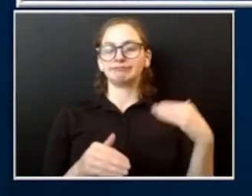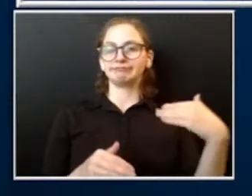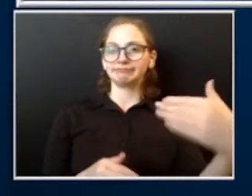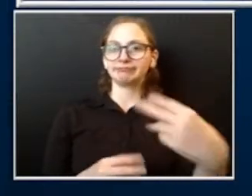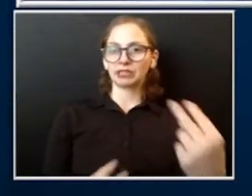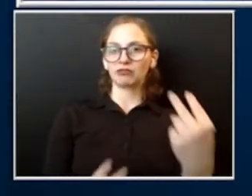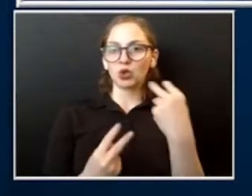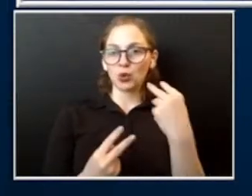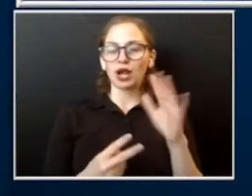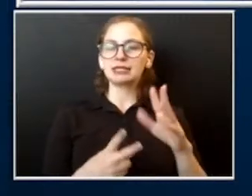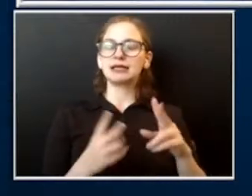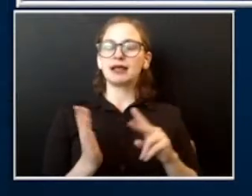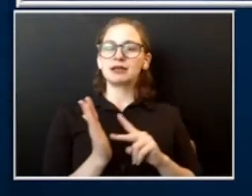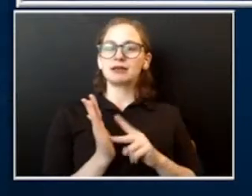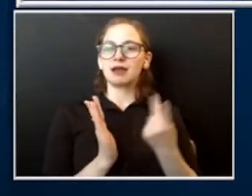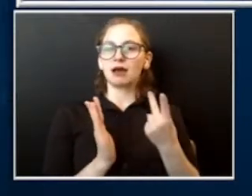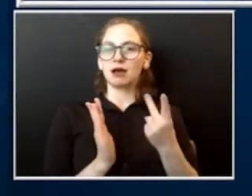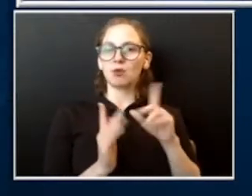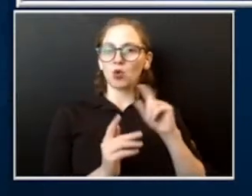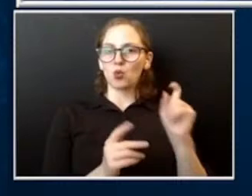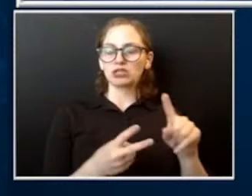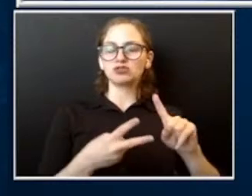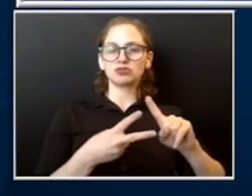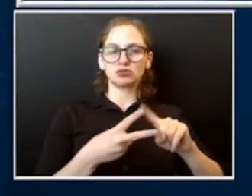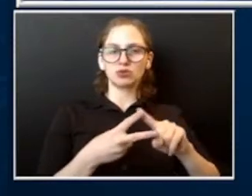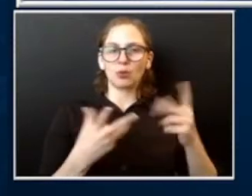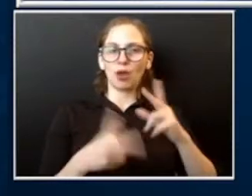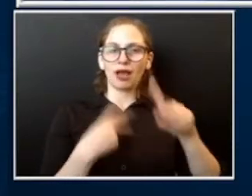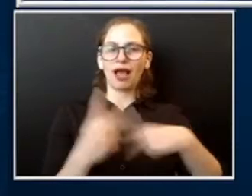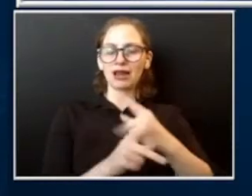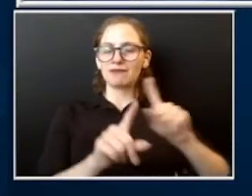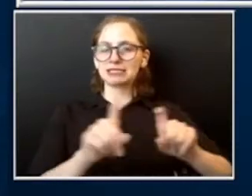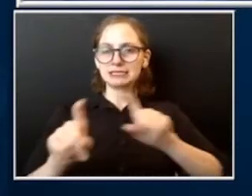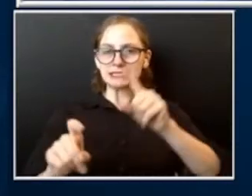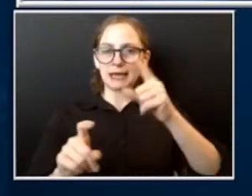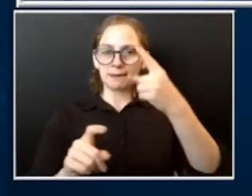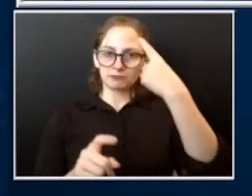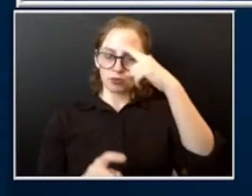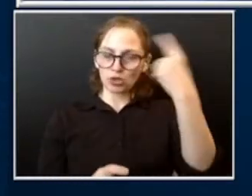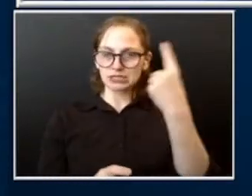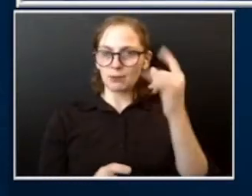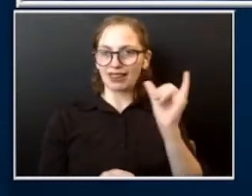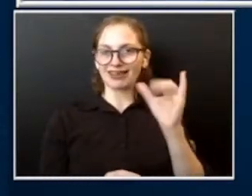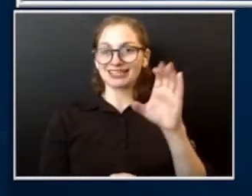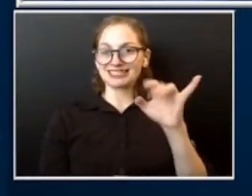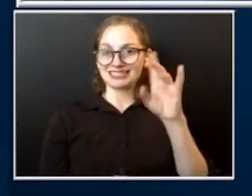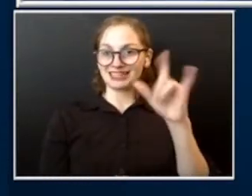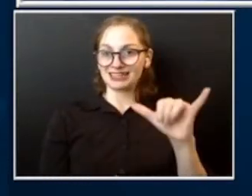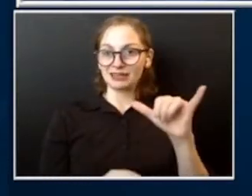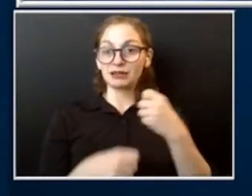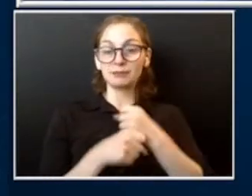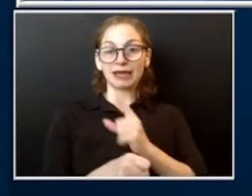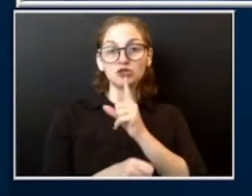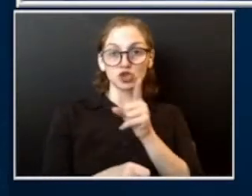kind of examinations would you do on someone like Cindy to make sure that she lives a healthy life with 1 kidney? And then part 2